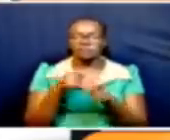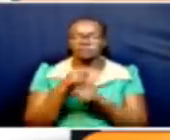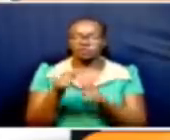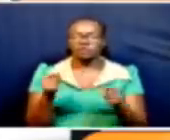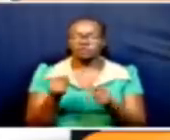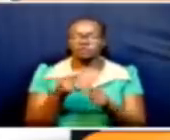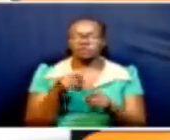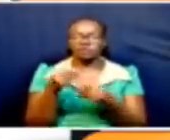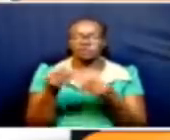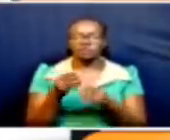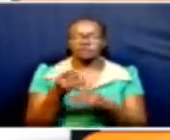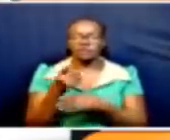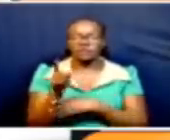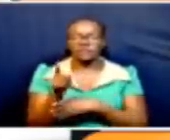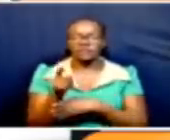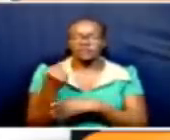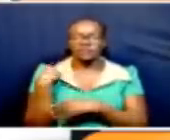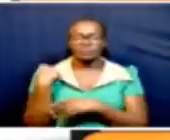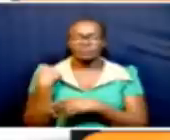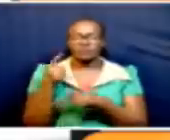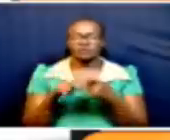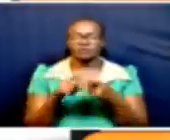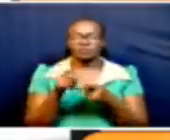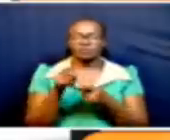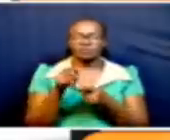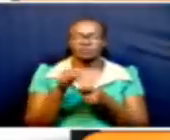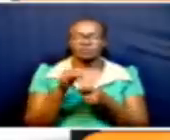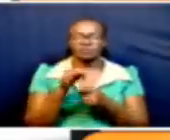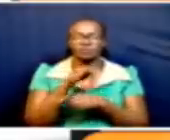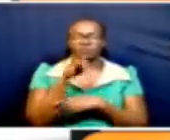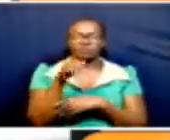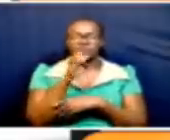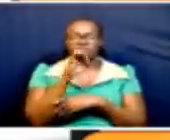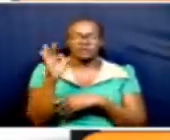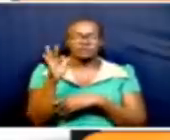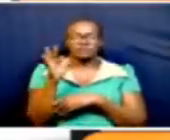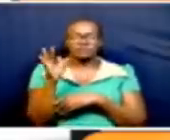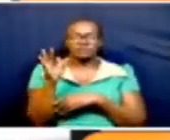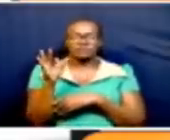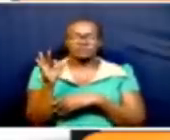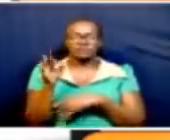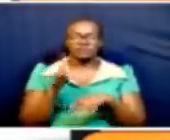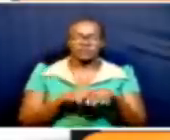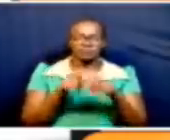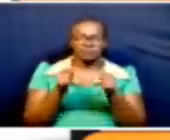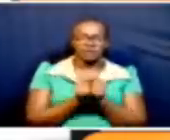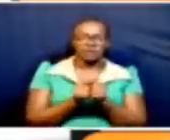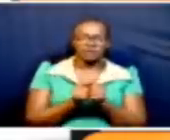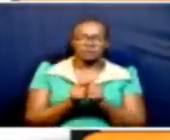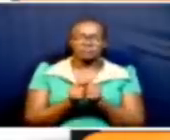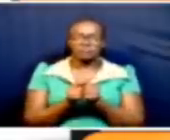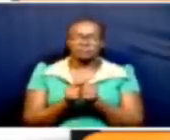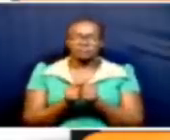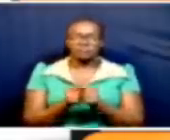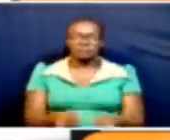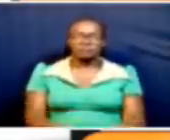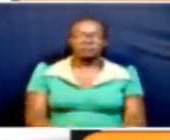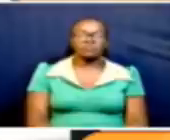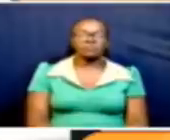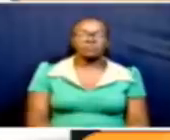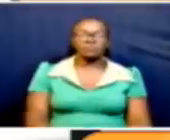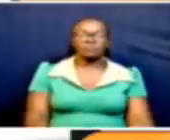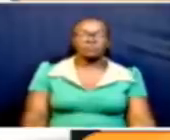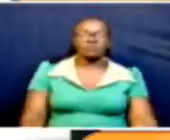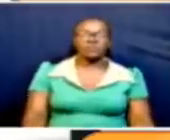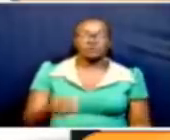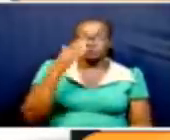right, because I will be very wrong to say Jeff had done something and I haven't even sat down with him. I haven't even, you know, I don't even have a